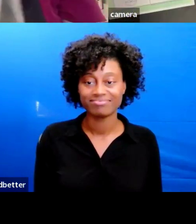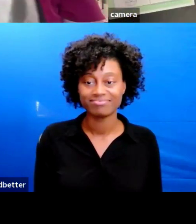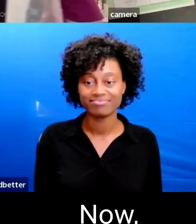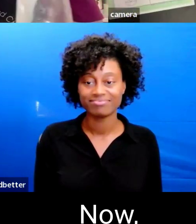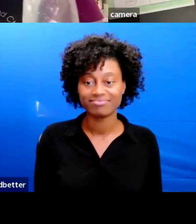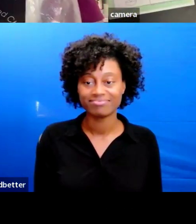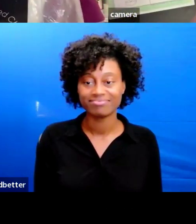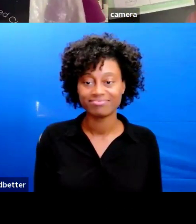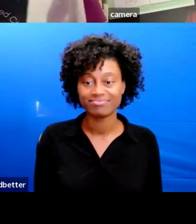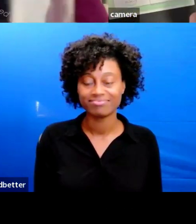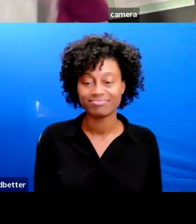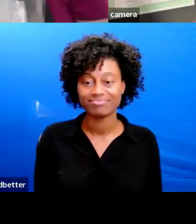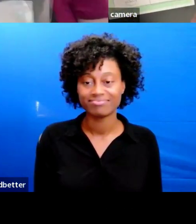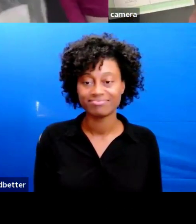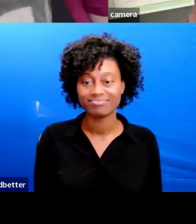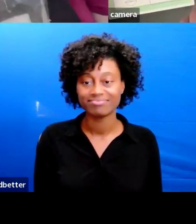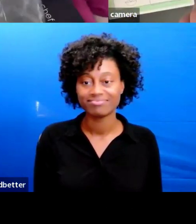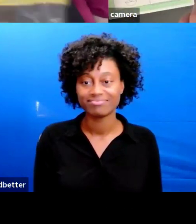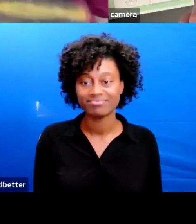There we go.